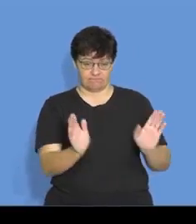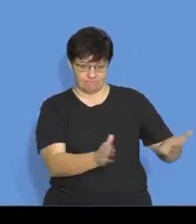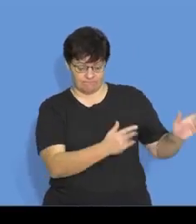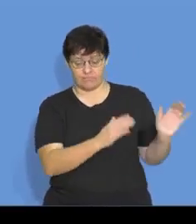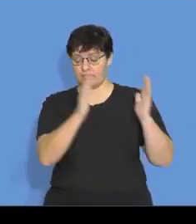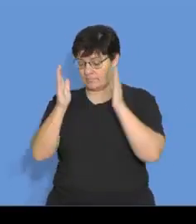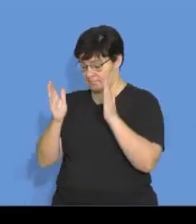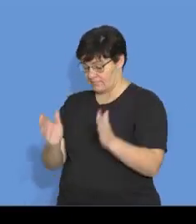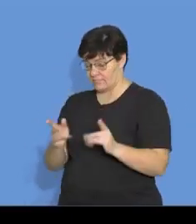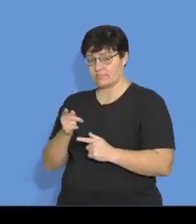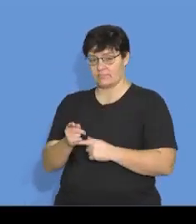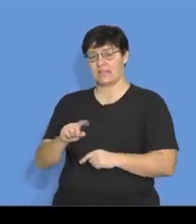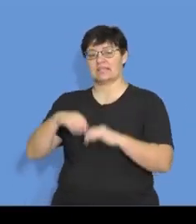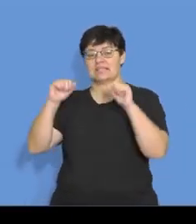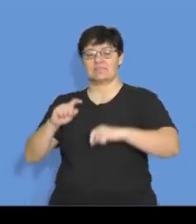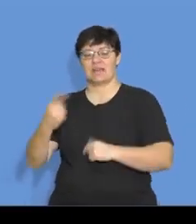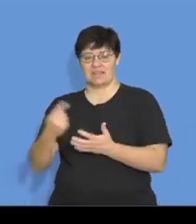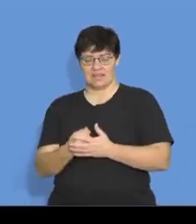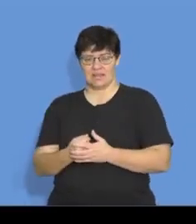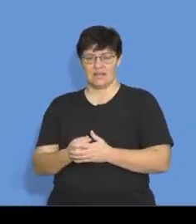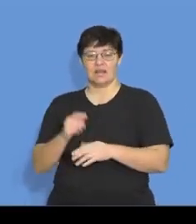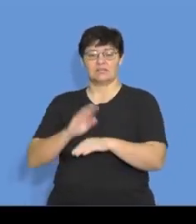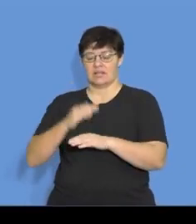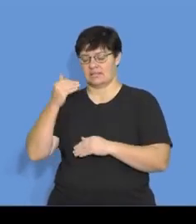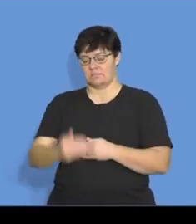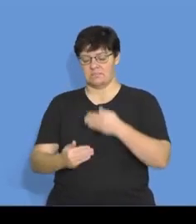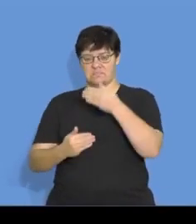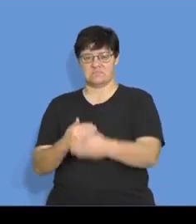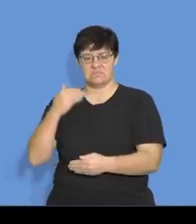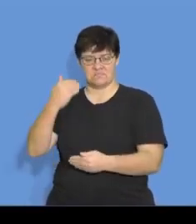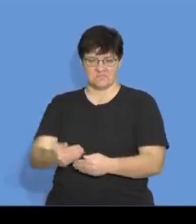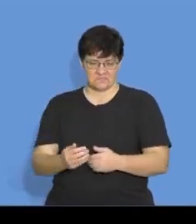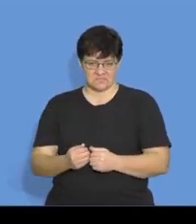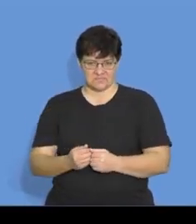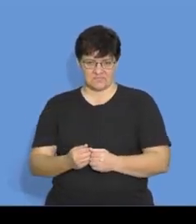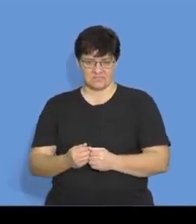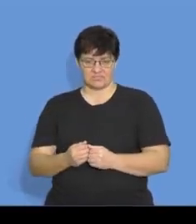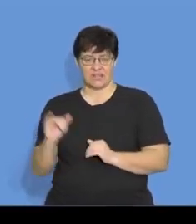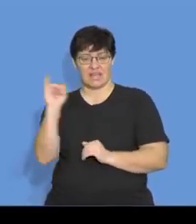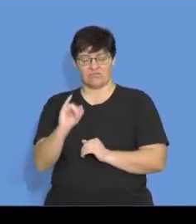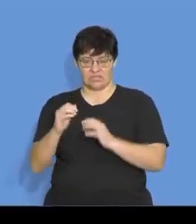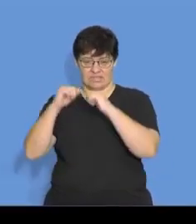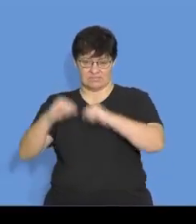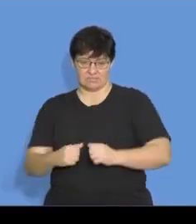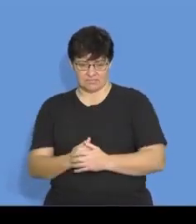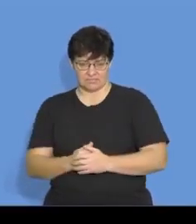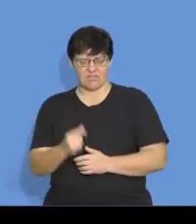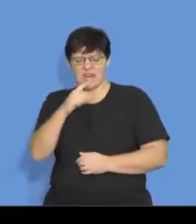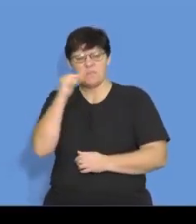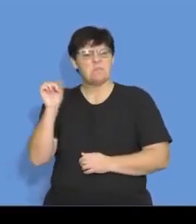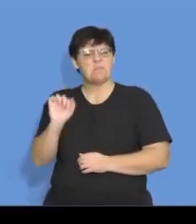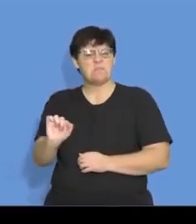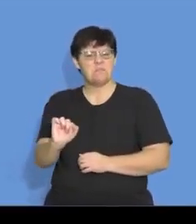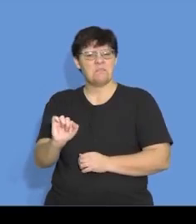Now we come to the other stock system, namely the periodic inventory system. Look at the